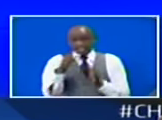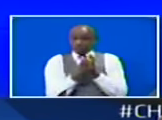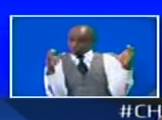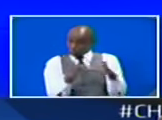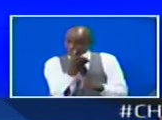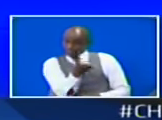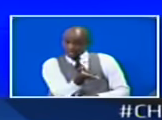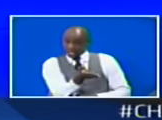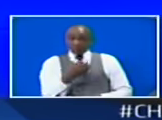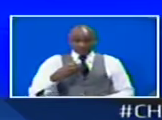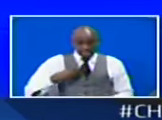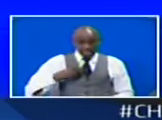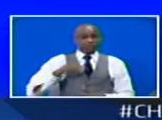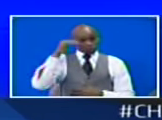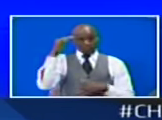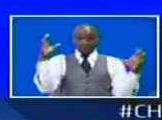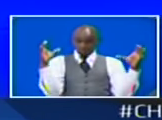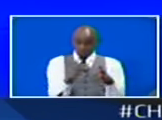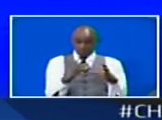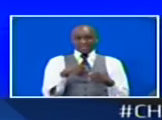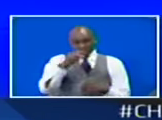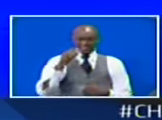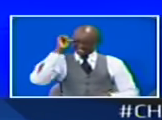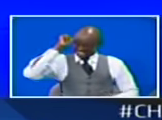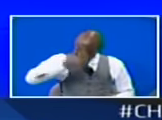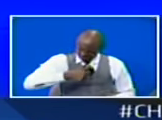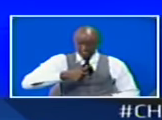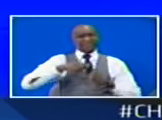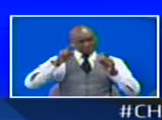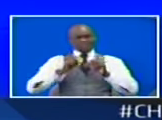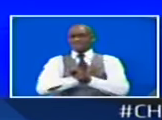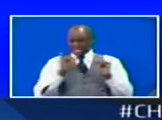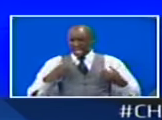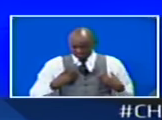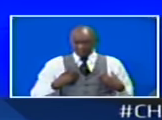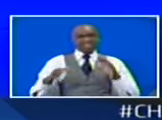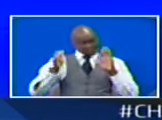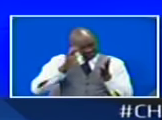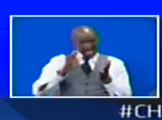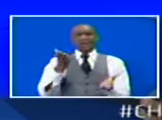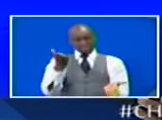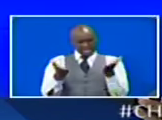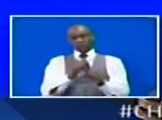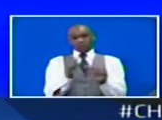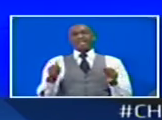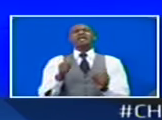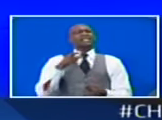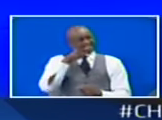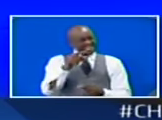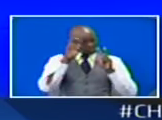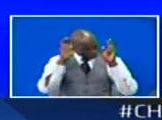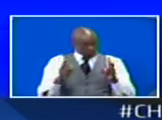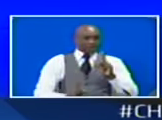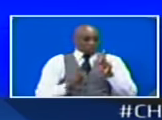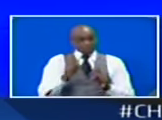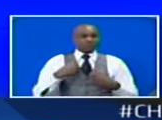now call my super panel. They're sharp, they're smart, they're candid, and they're fair and balanced. You don't want to miss our conversation